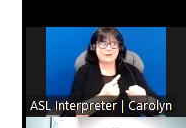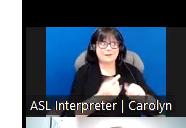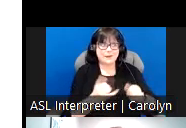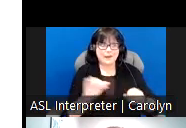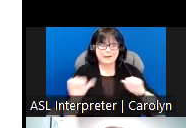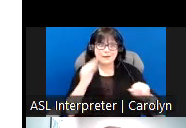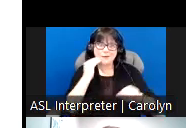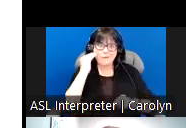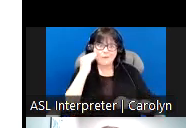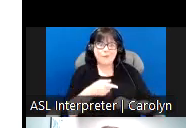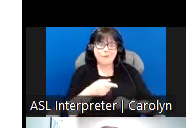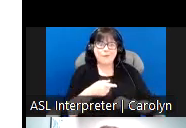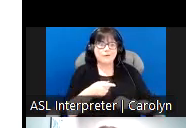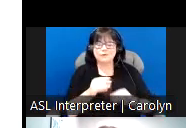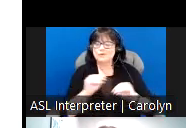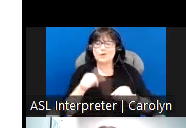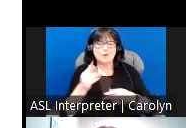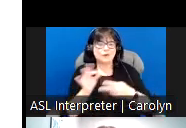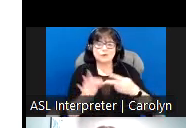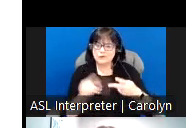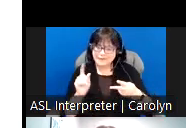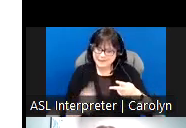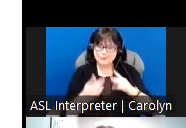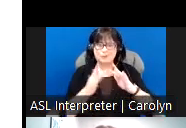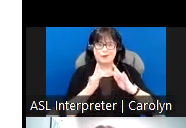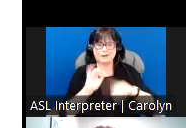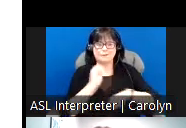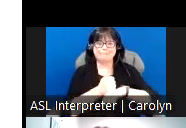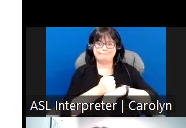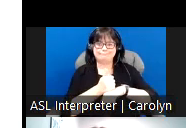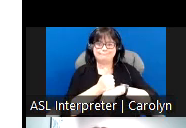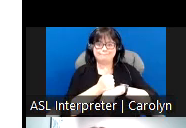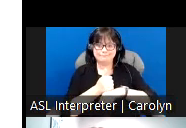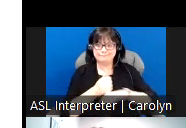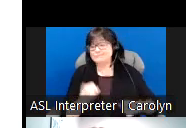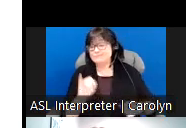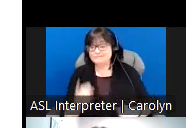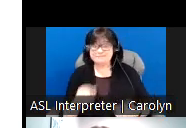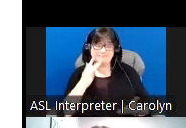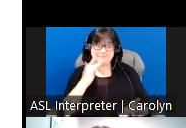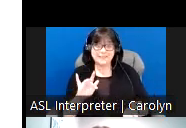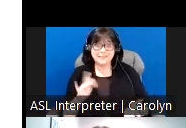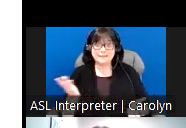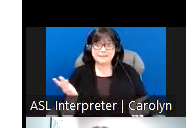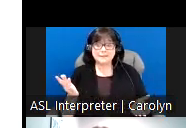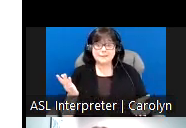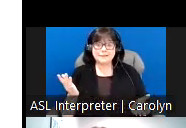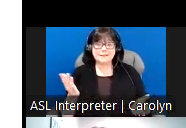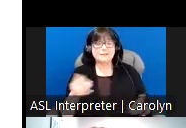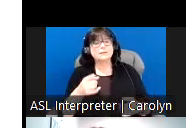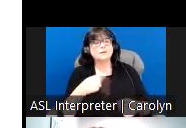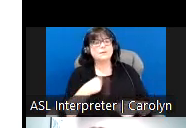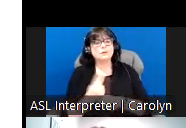no other option, and we're flailing. And so this really was a blessing. And we've been working on this tool